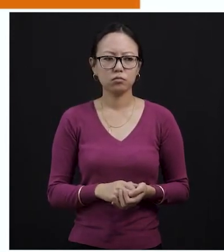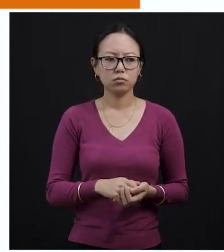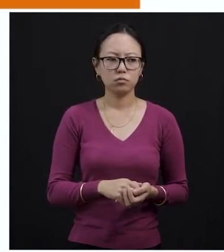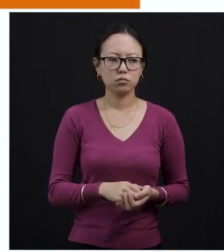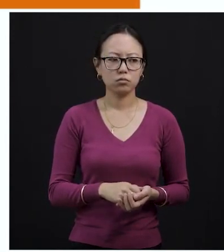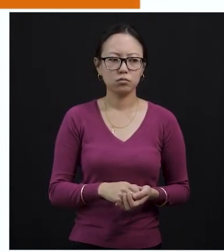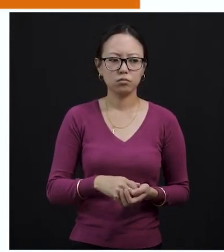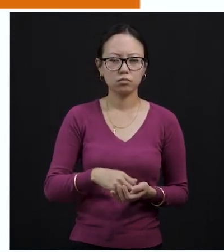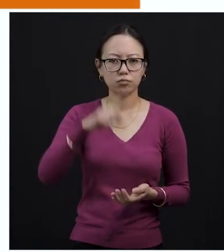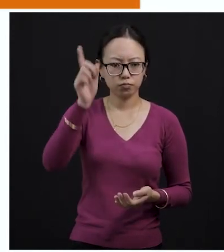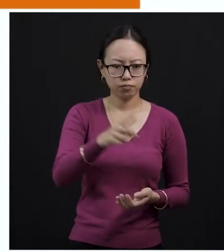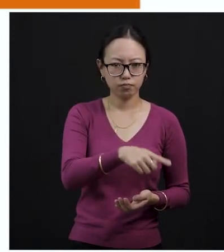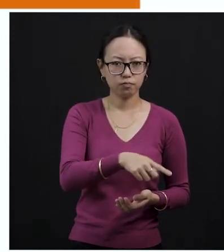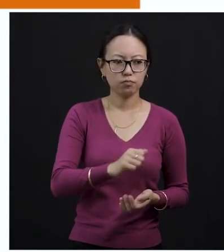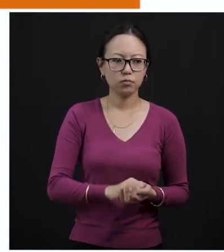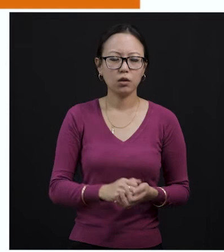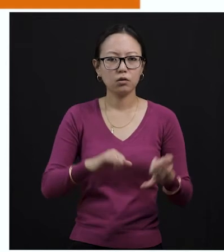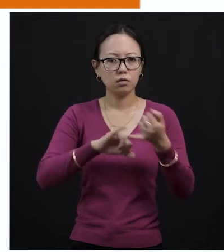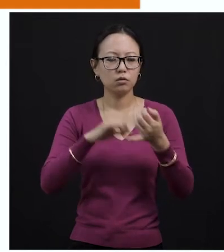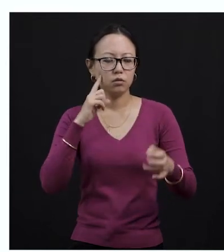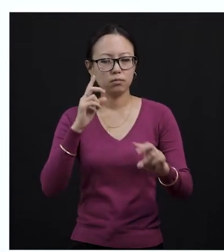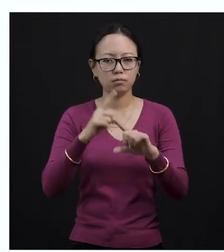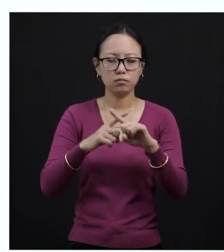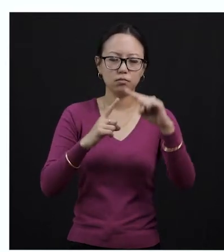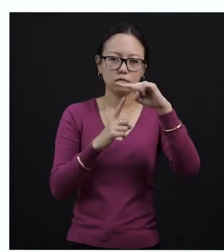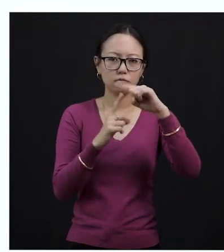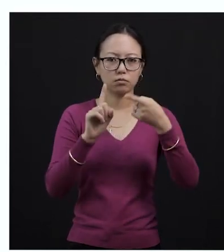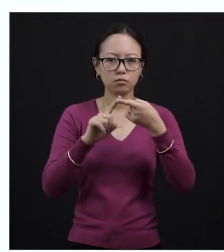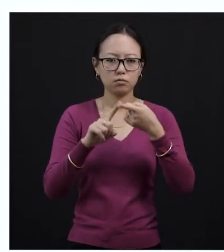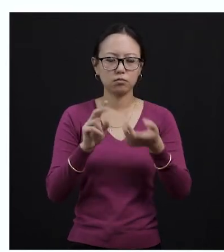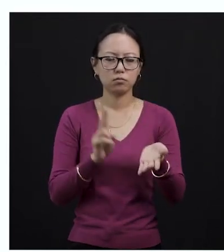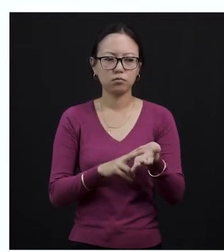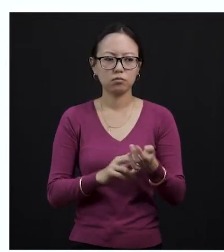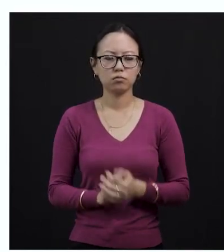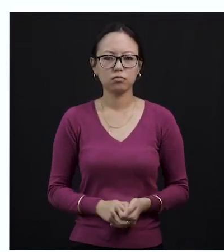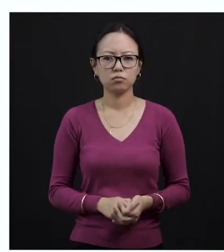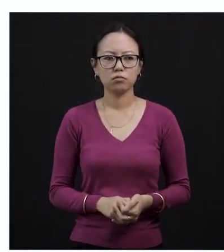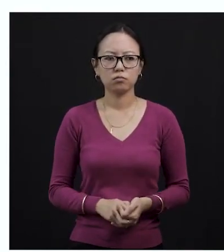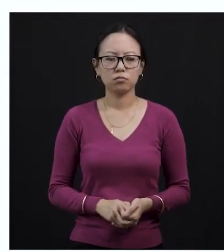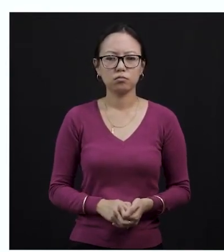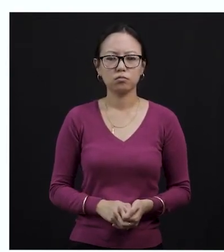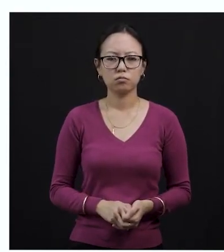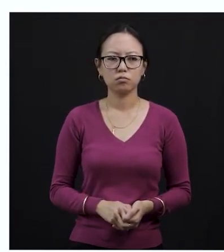The number name 16. All right. So this is all about